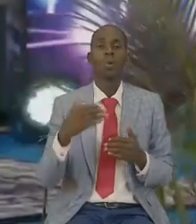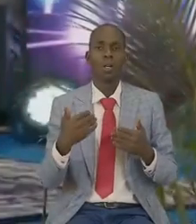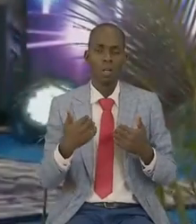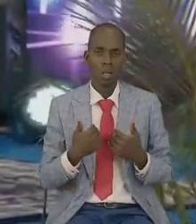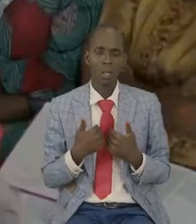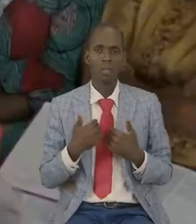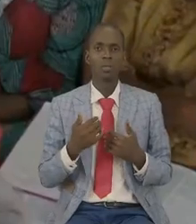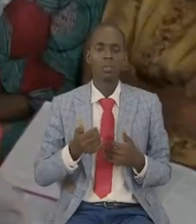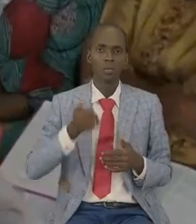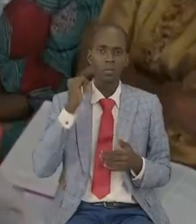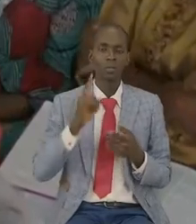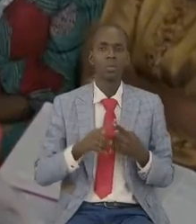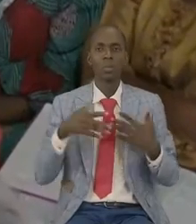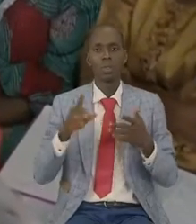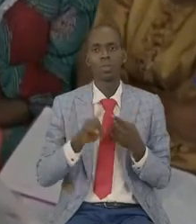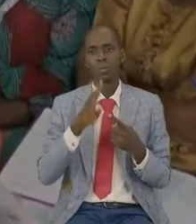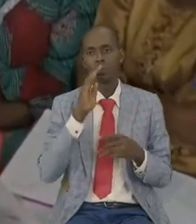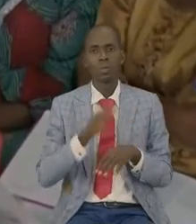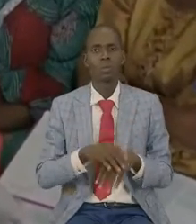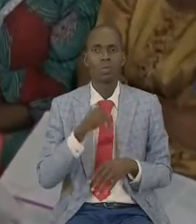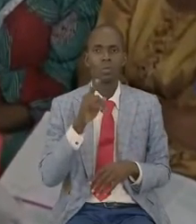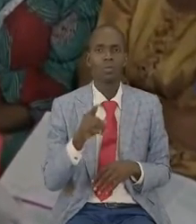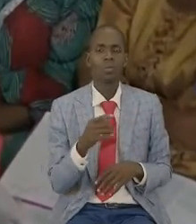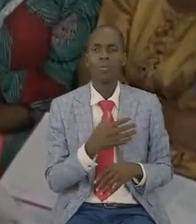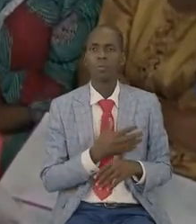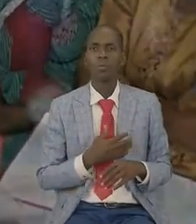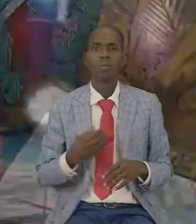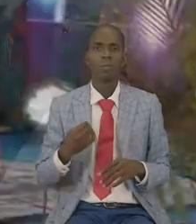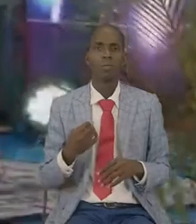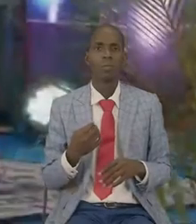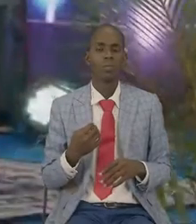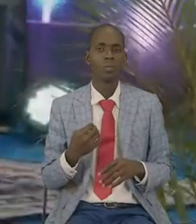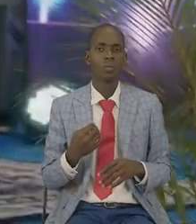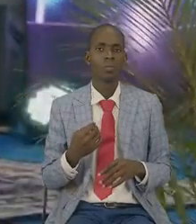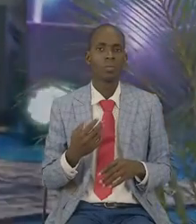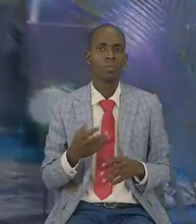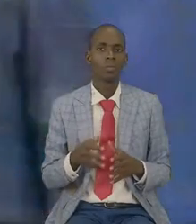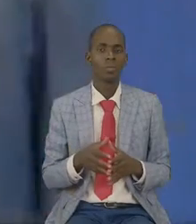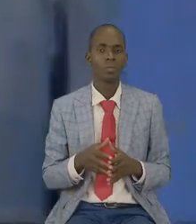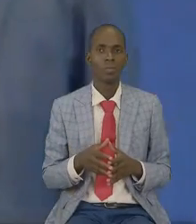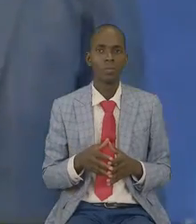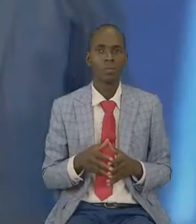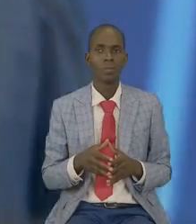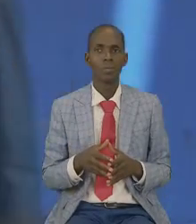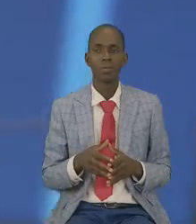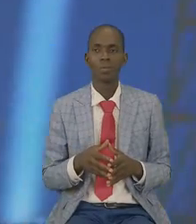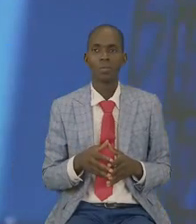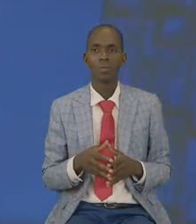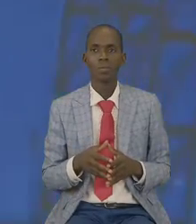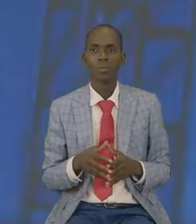you. And then there is, you know, there are powerful people, maybe in life, and you